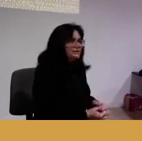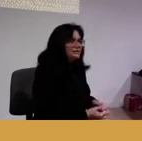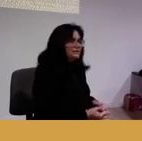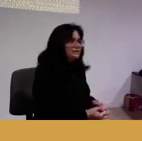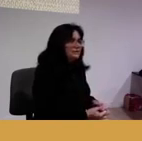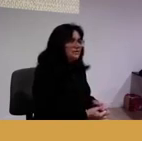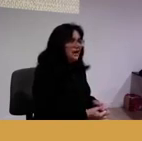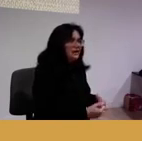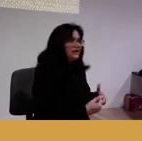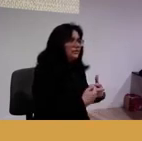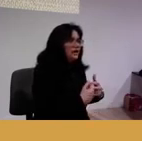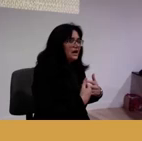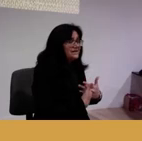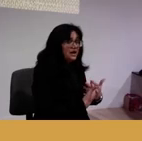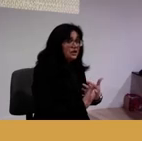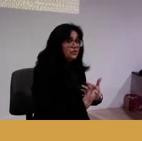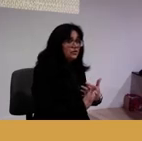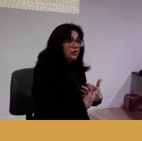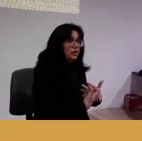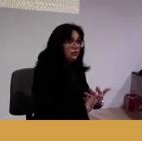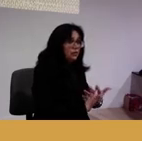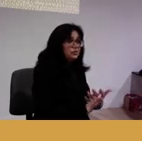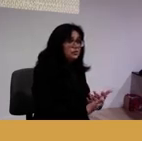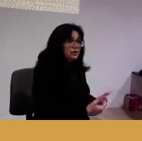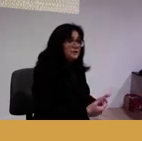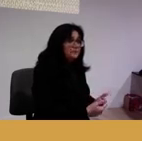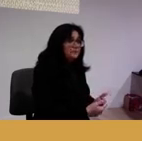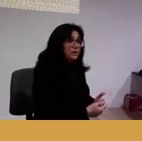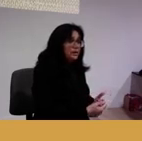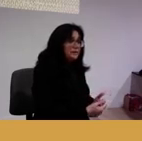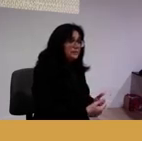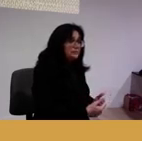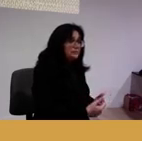ongoing. And as the head of Wollotuka,